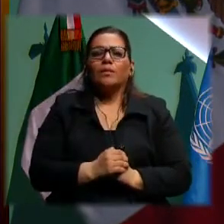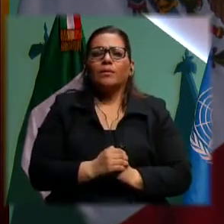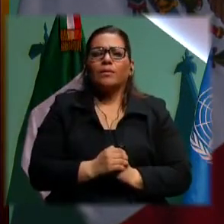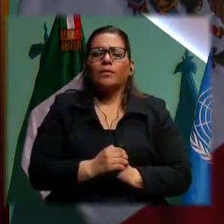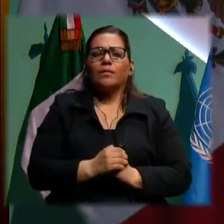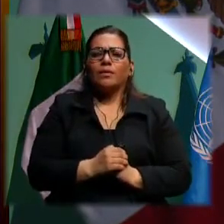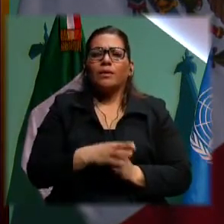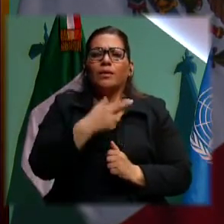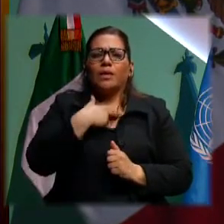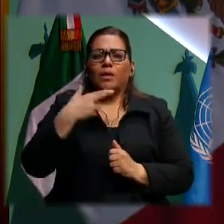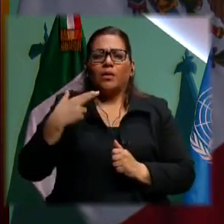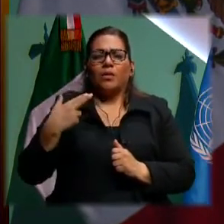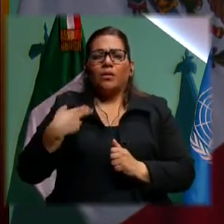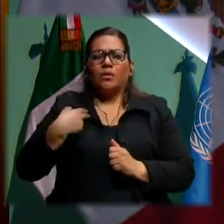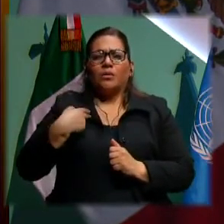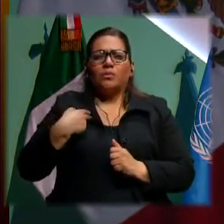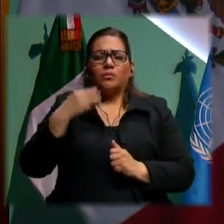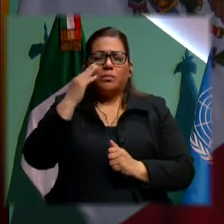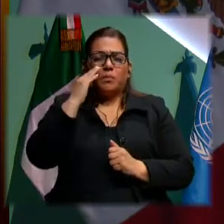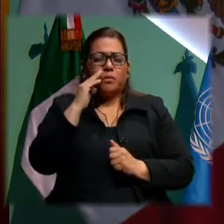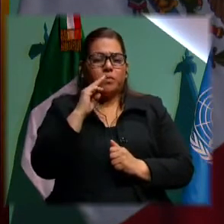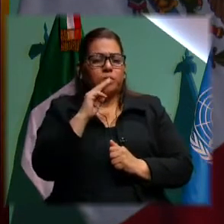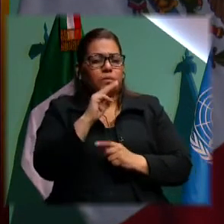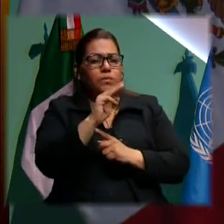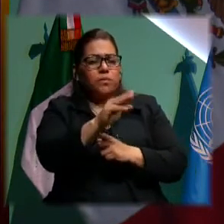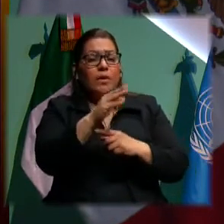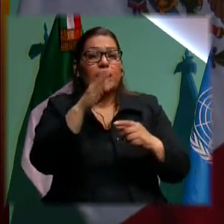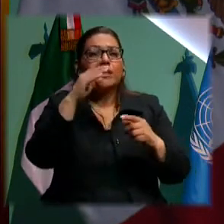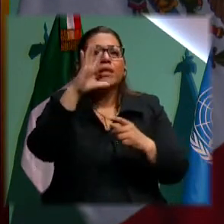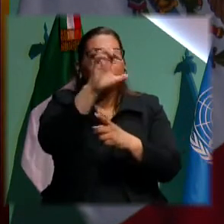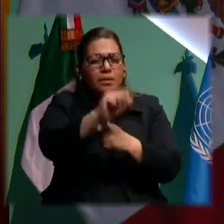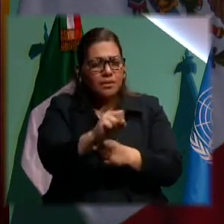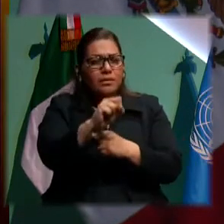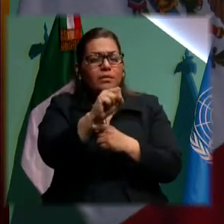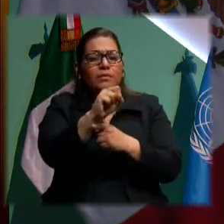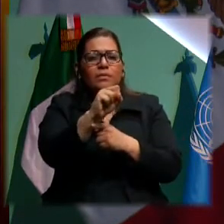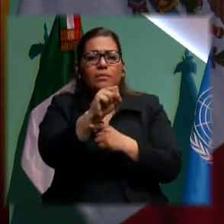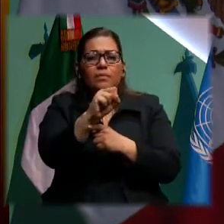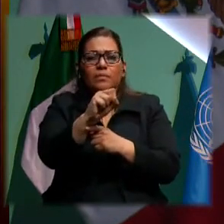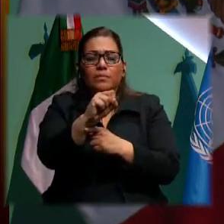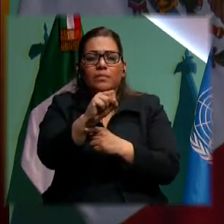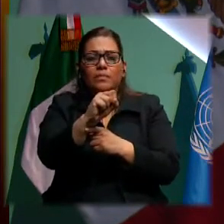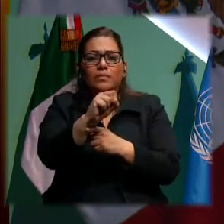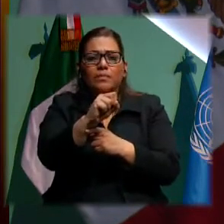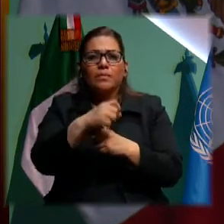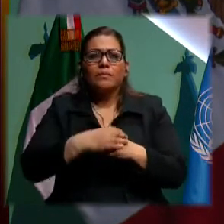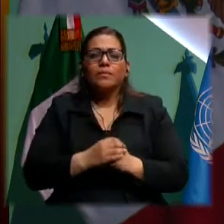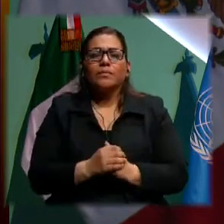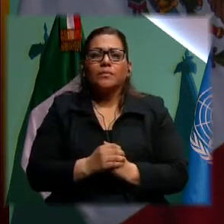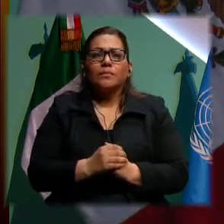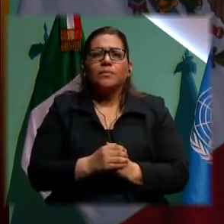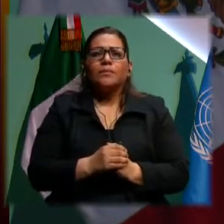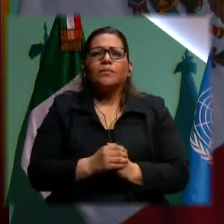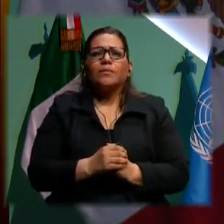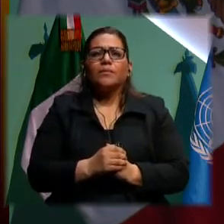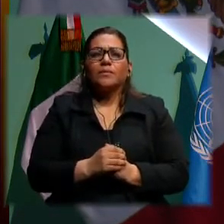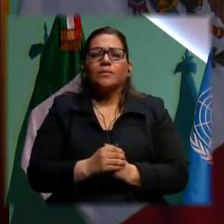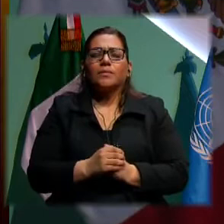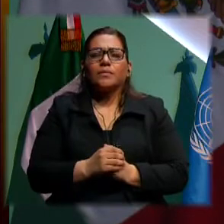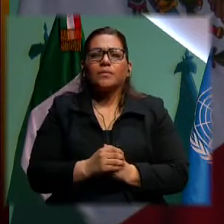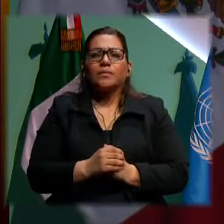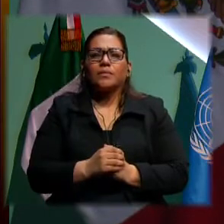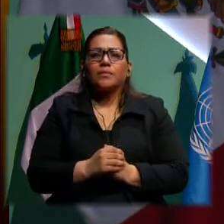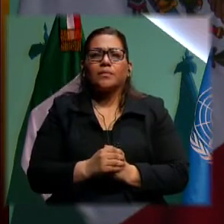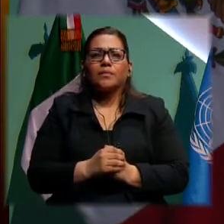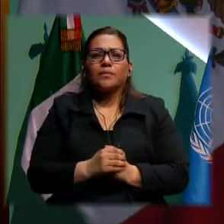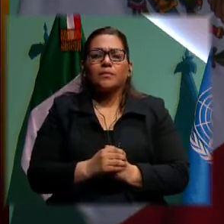mission at ISOC to ensure that we do have this global, open,